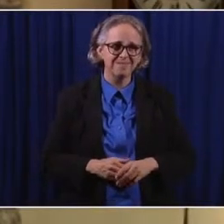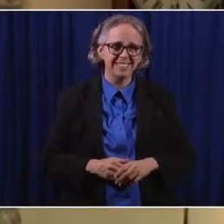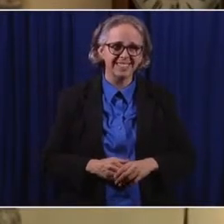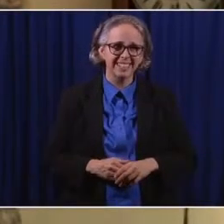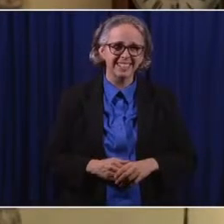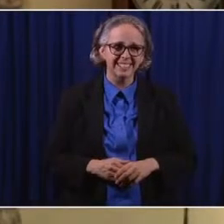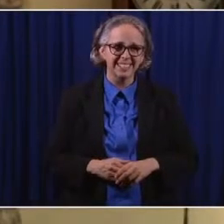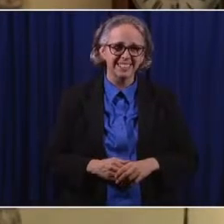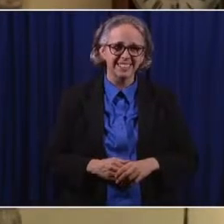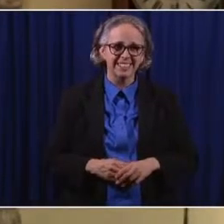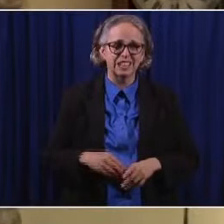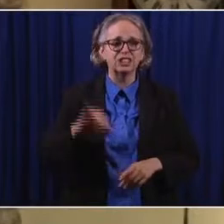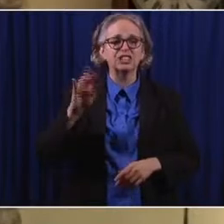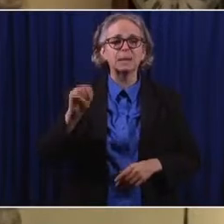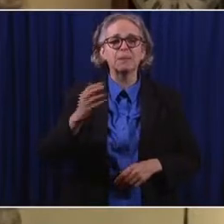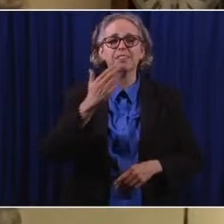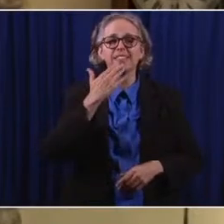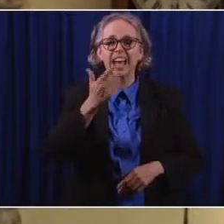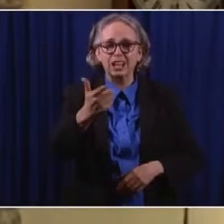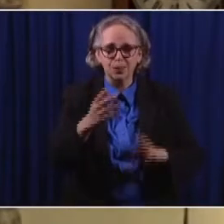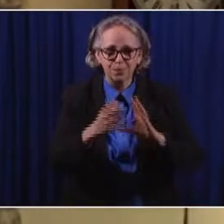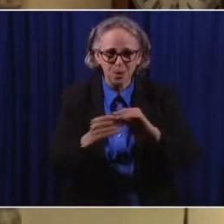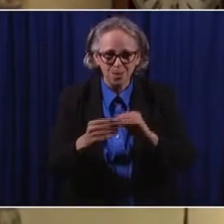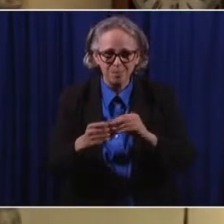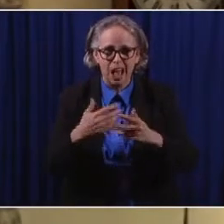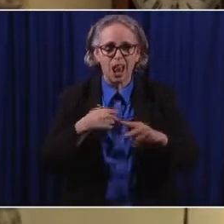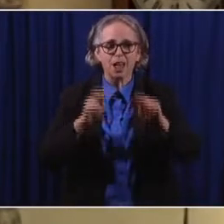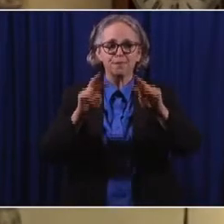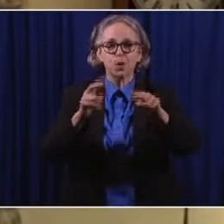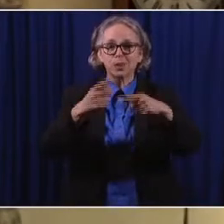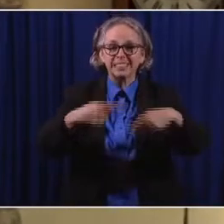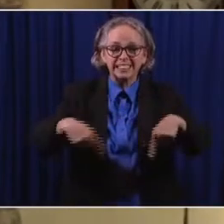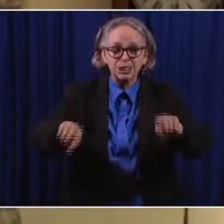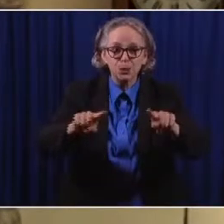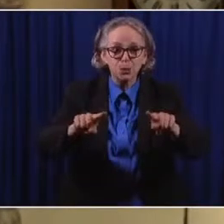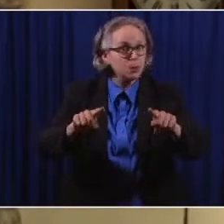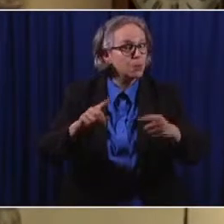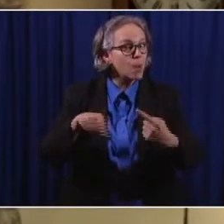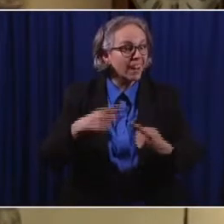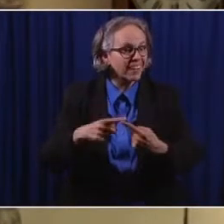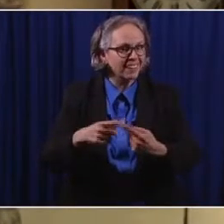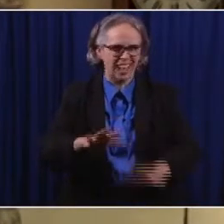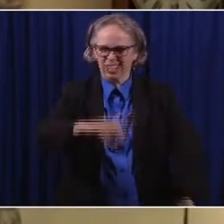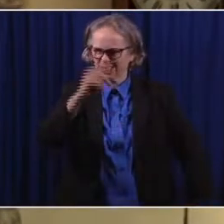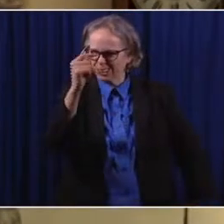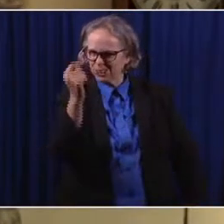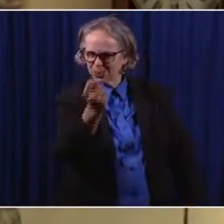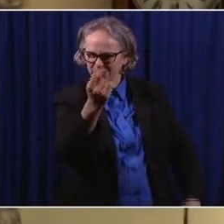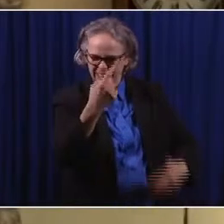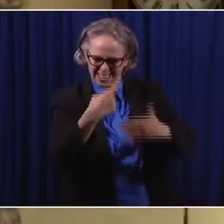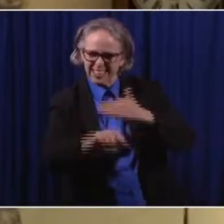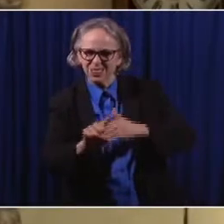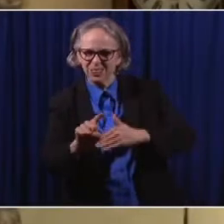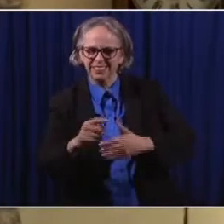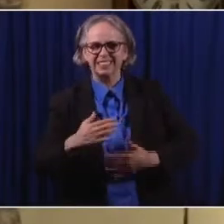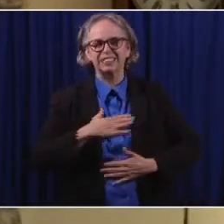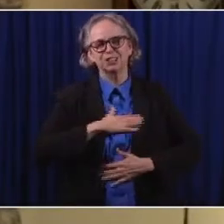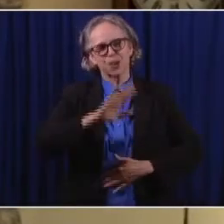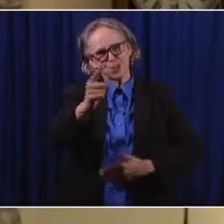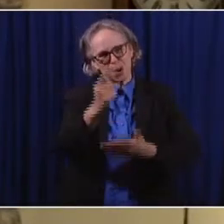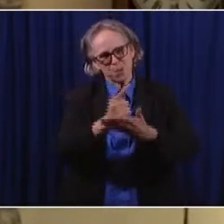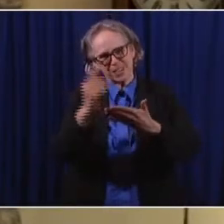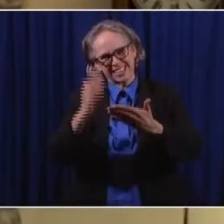Jim, thank you very much. We look forward to seeing everyone on Tuesday. Hope you have a good weekend. Thank you very much.